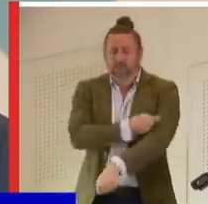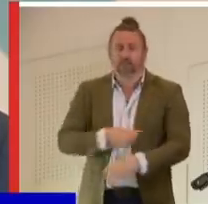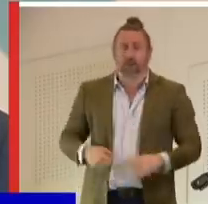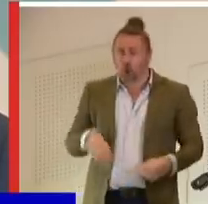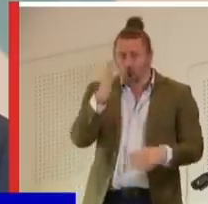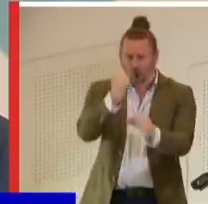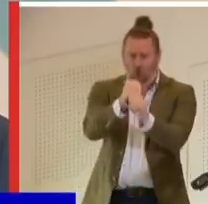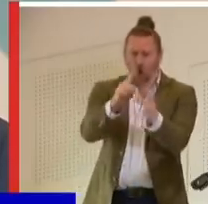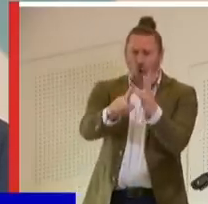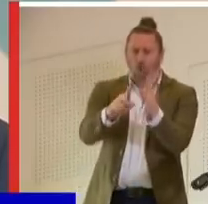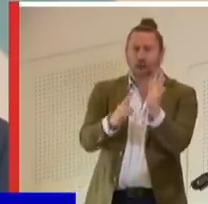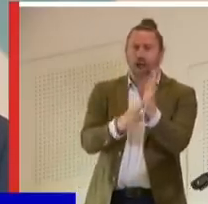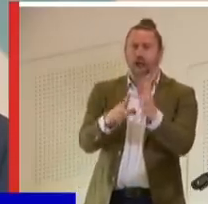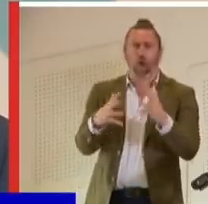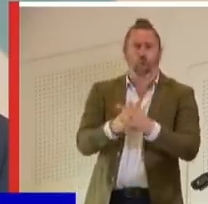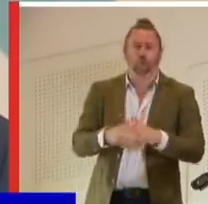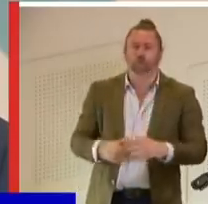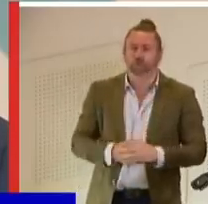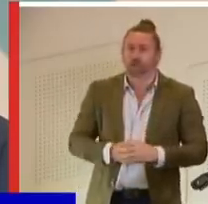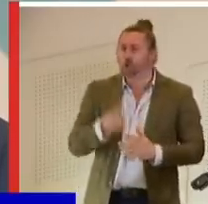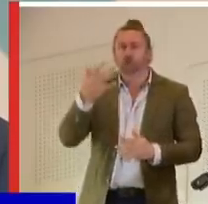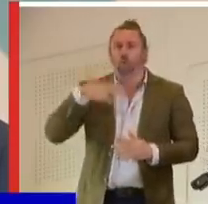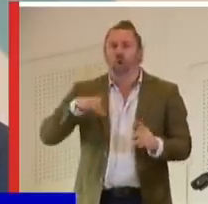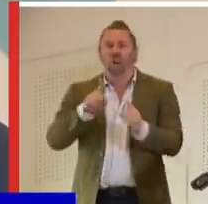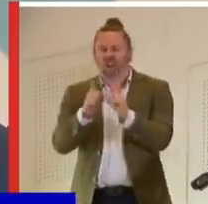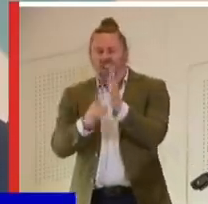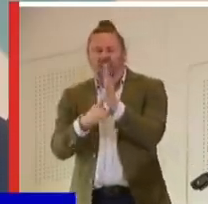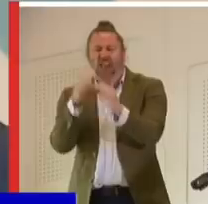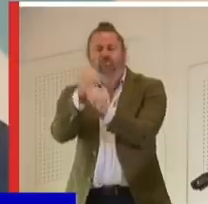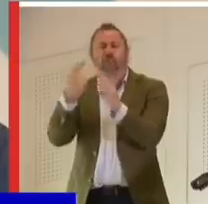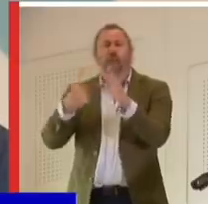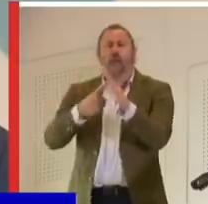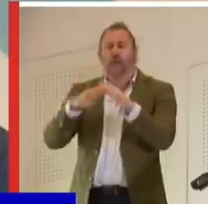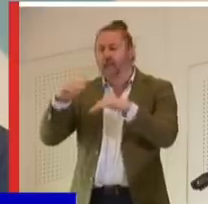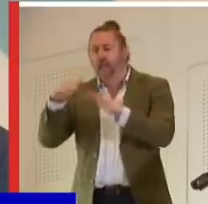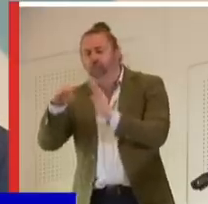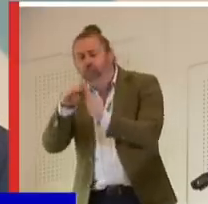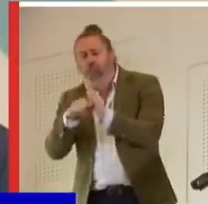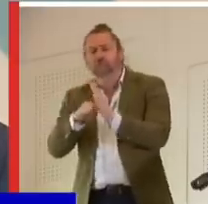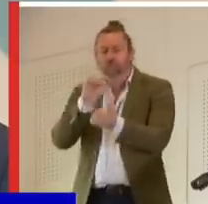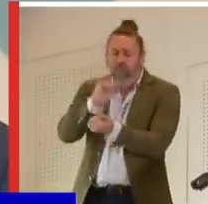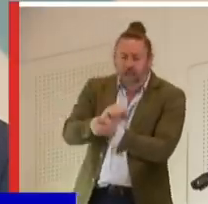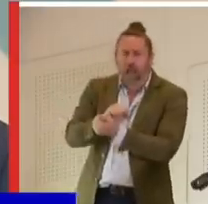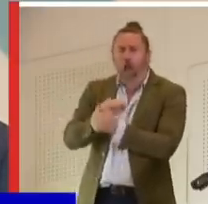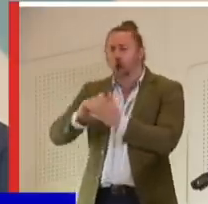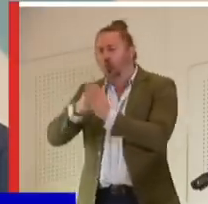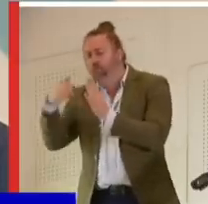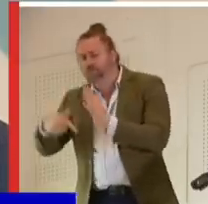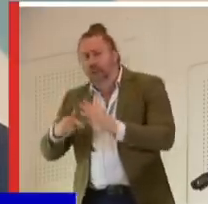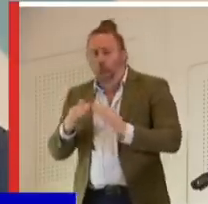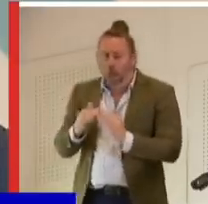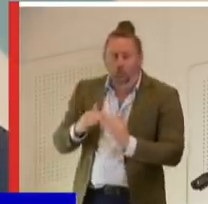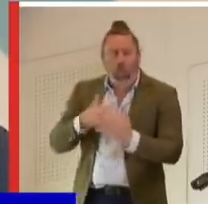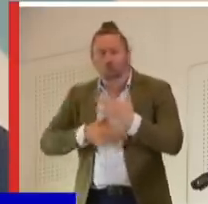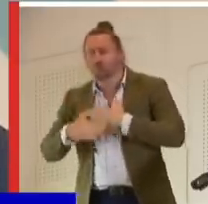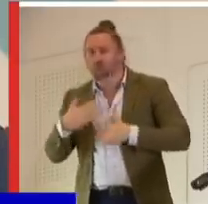you want to avoid regionalised lockdowns and restrictions, get vaccinated now. And that's particularly important